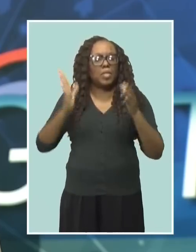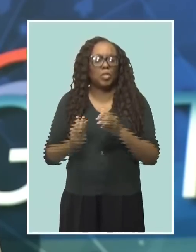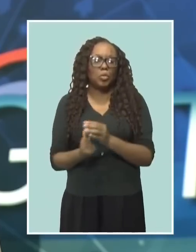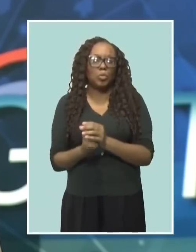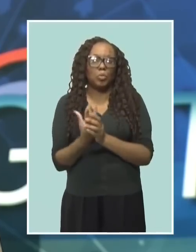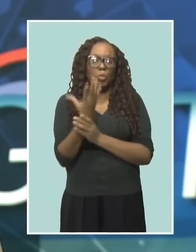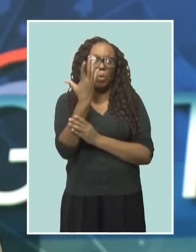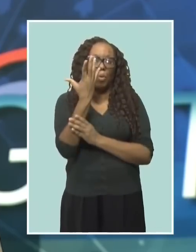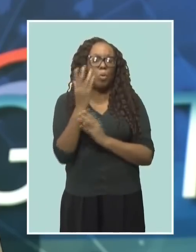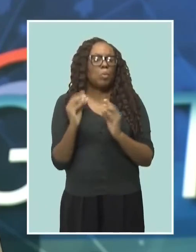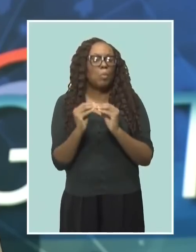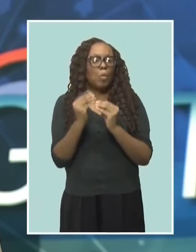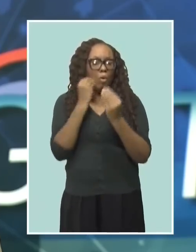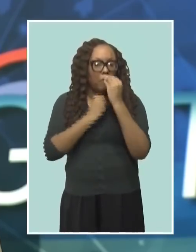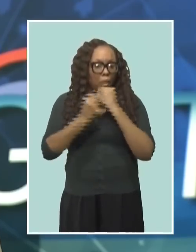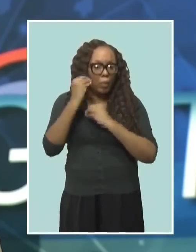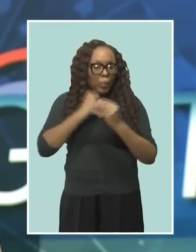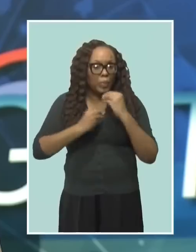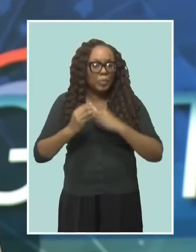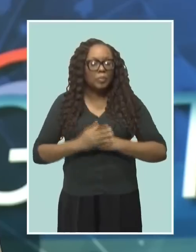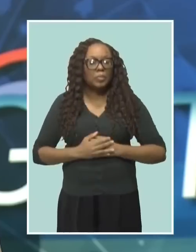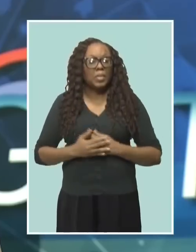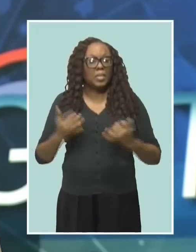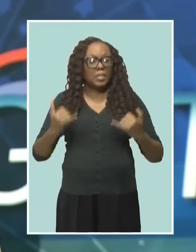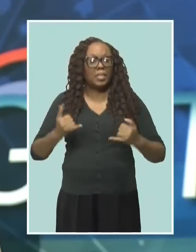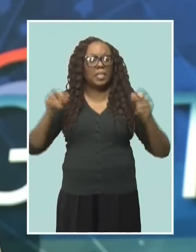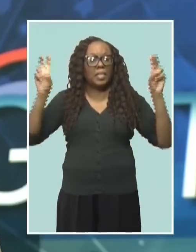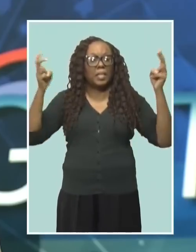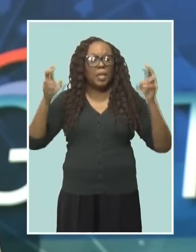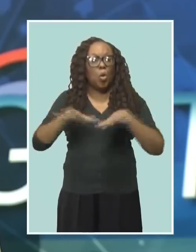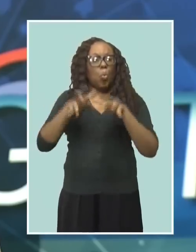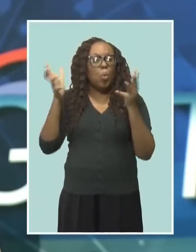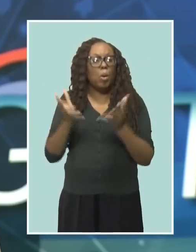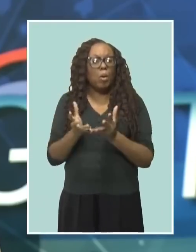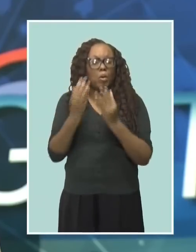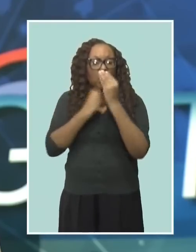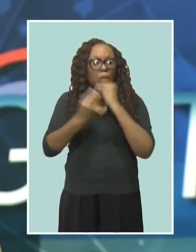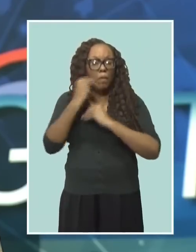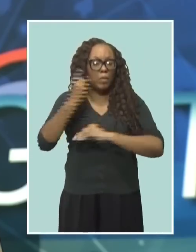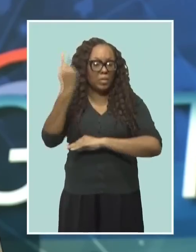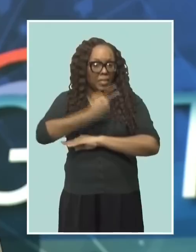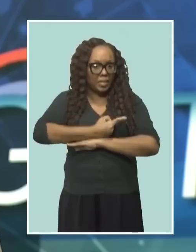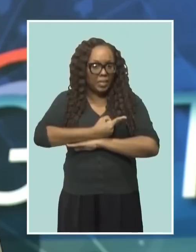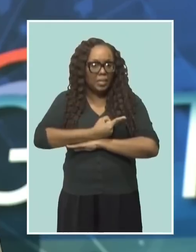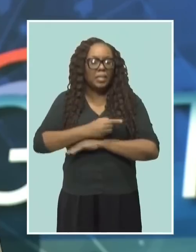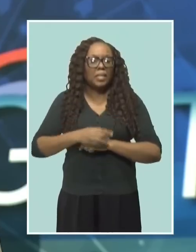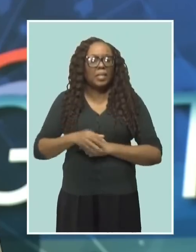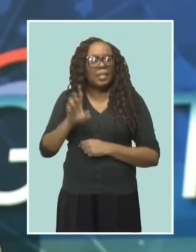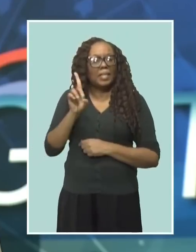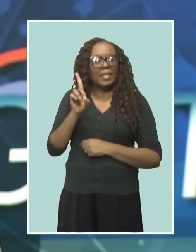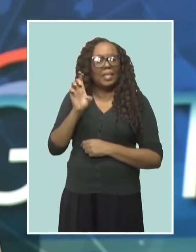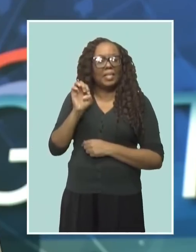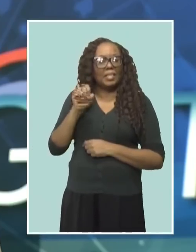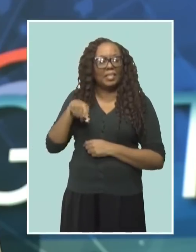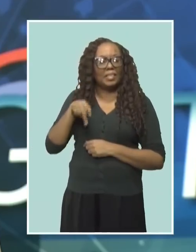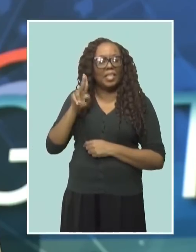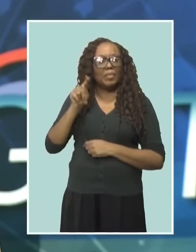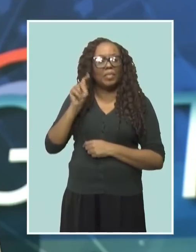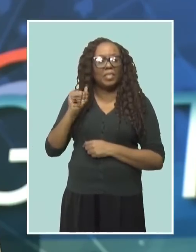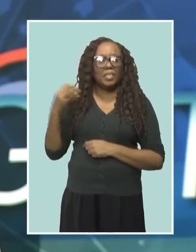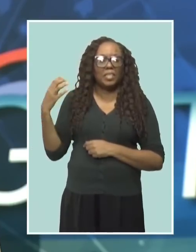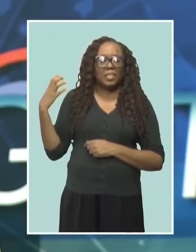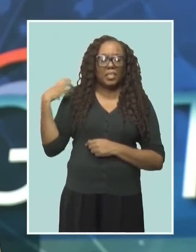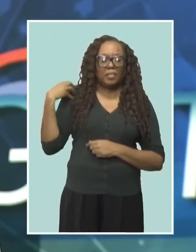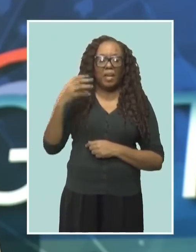more food. It comes as the country joins the world in observing World Food Day. Acting Deputy Chief Agriculture Officer